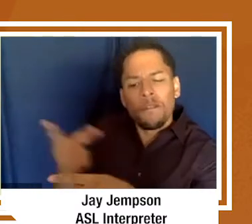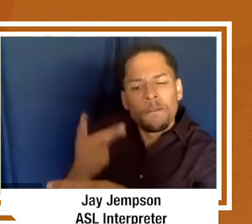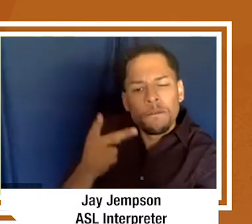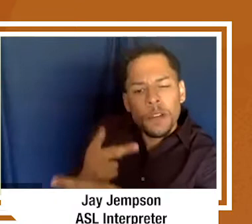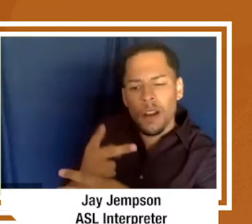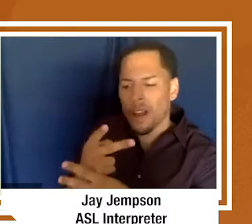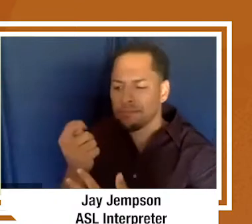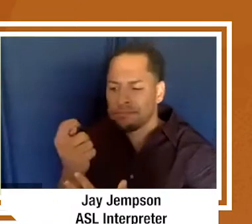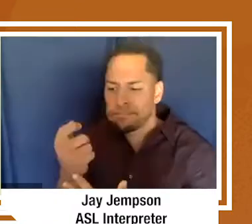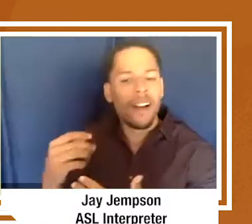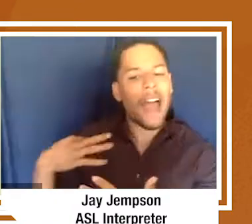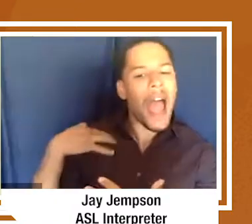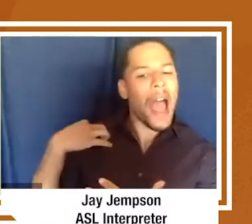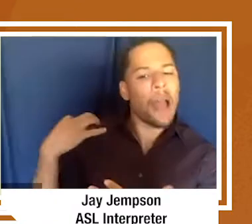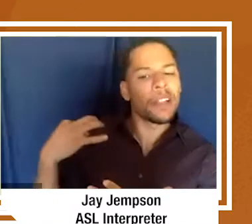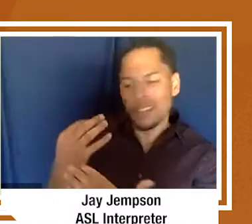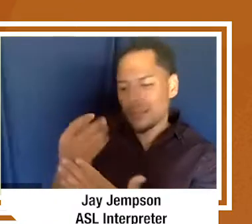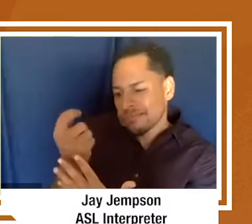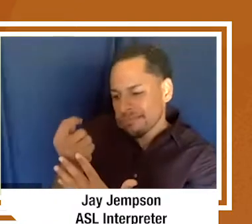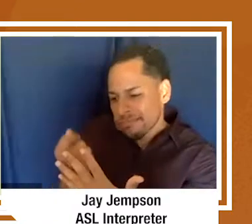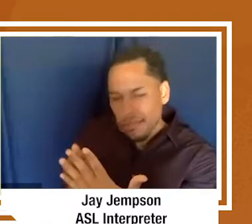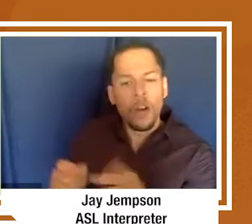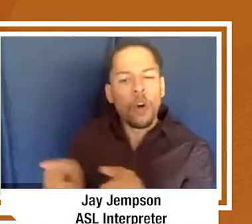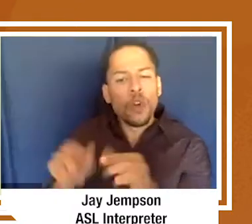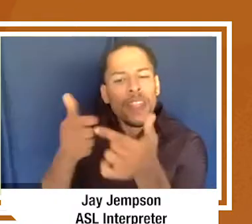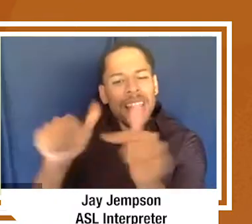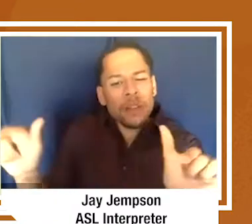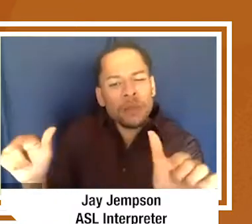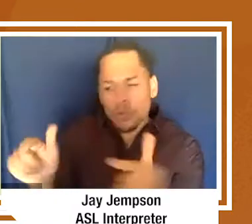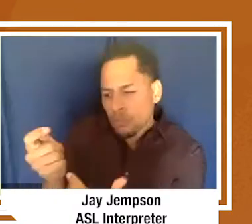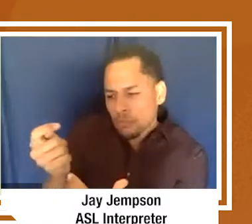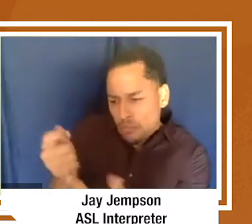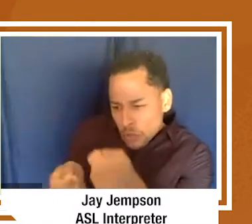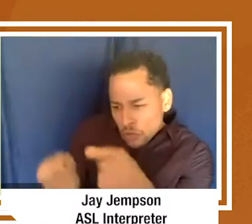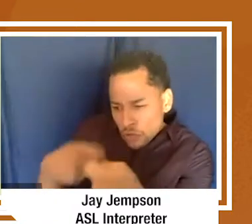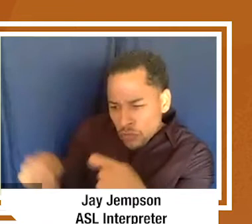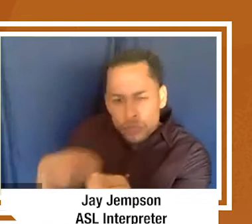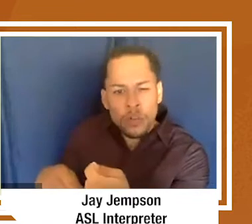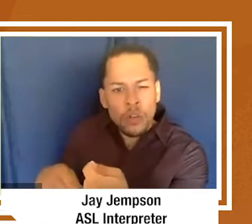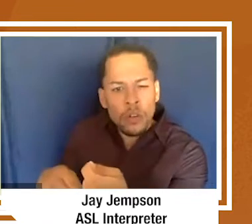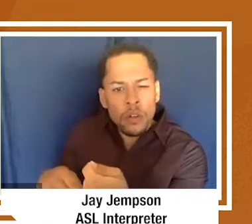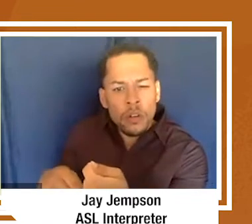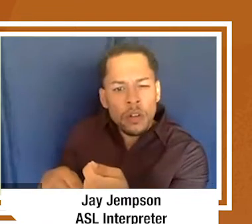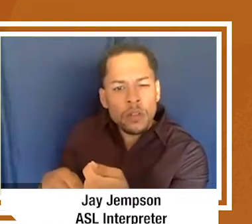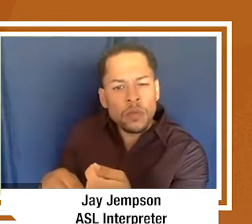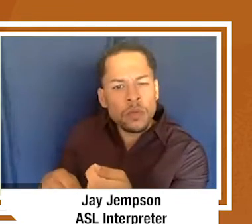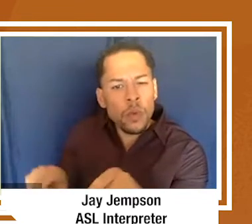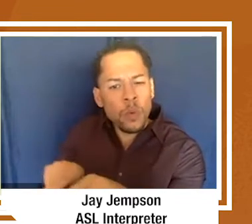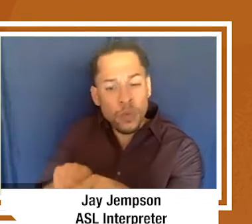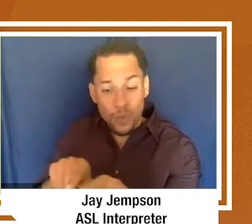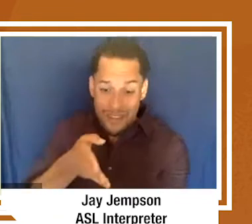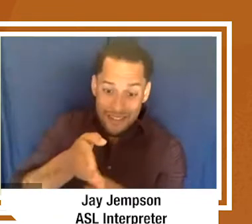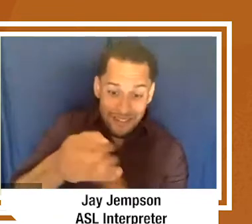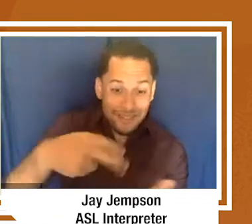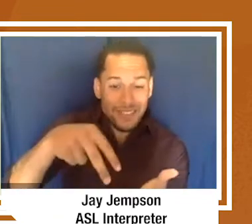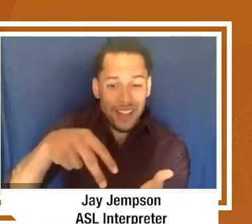applications, how they really change the wording and look at dance in particular in a different lens.